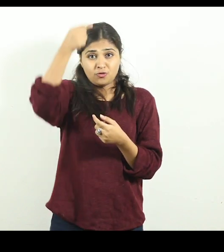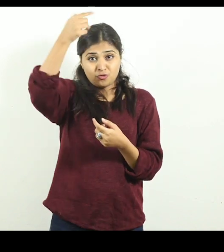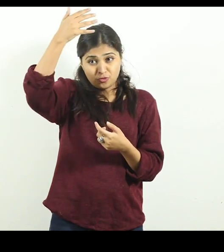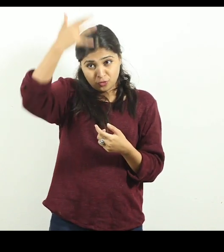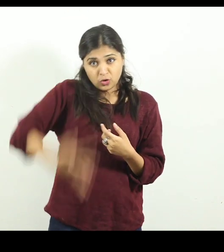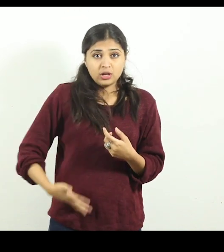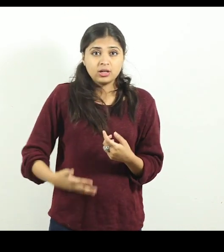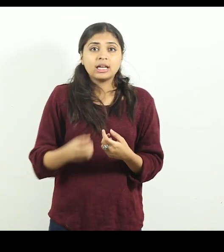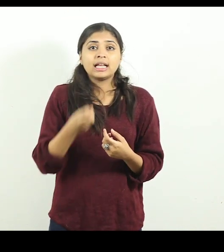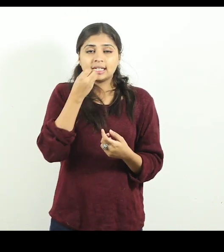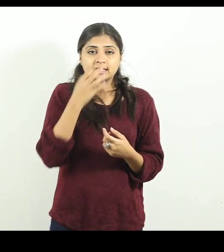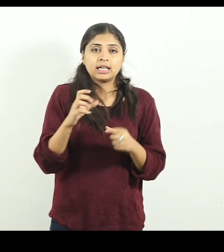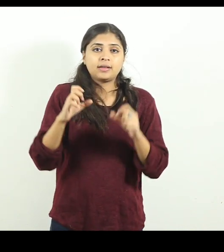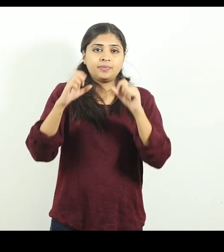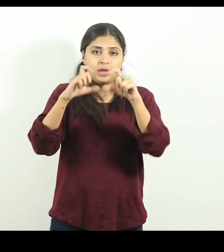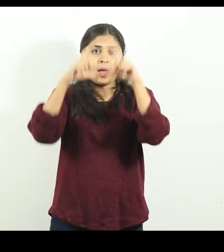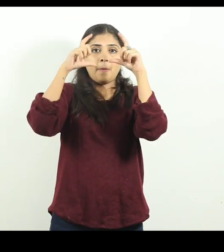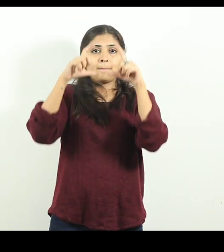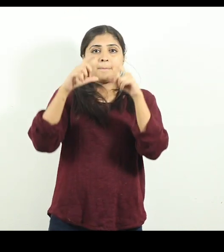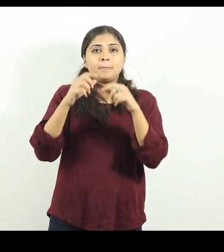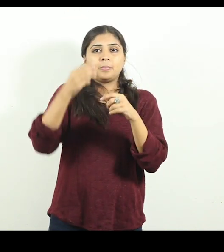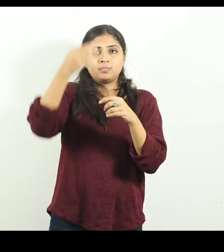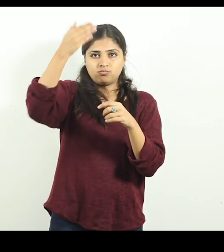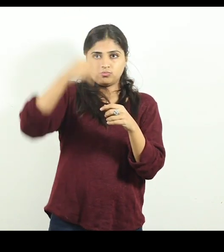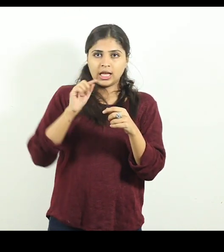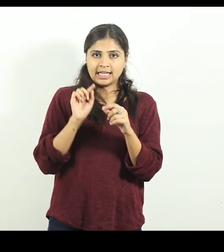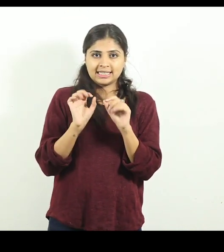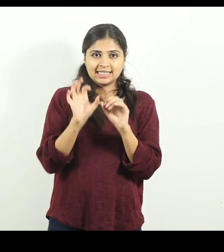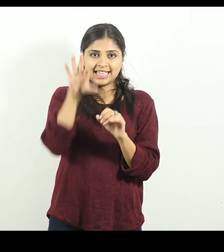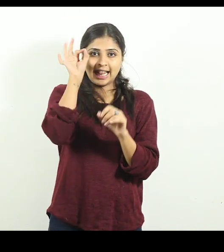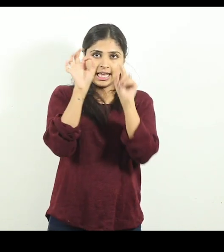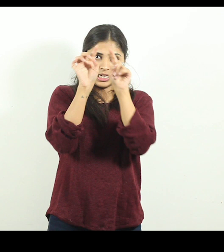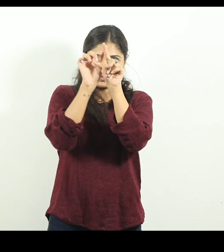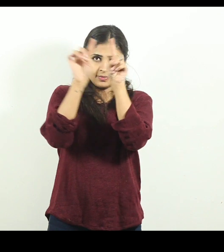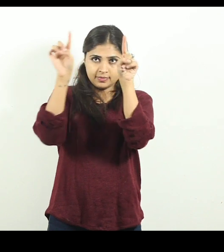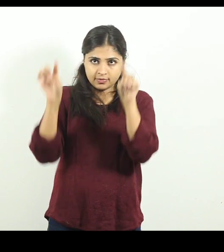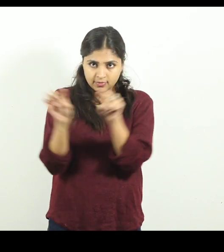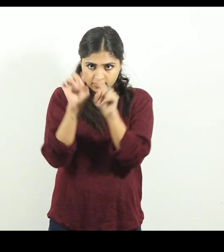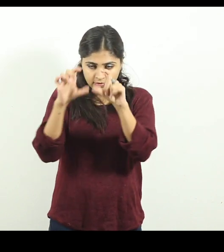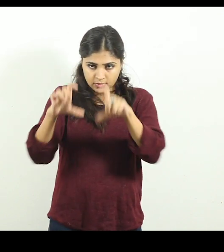or entire document that you want to change the line spacing of.